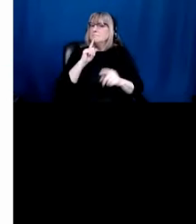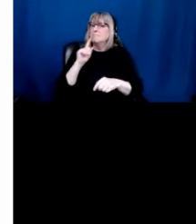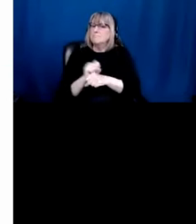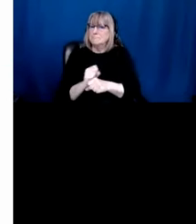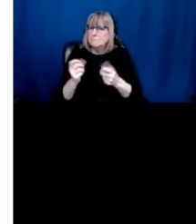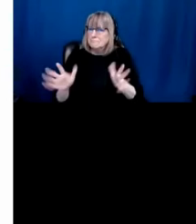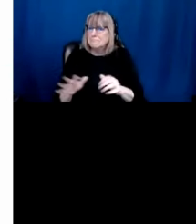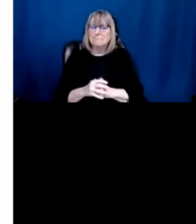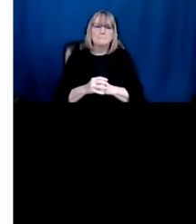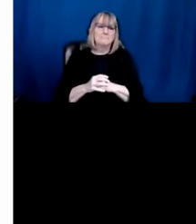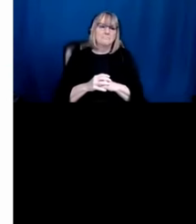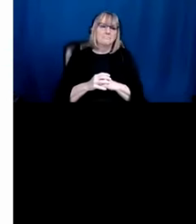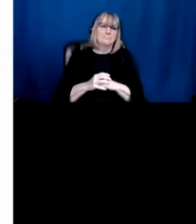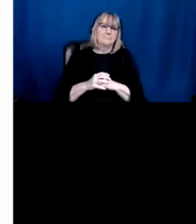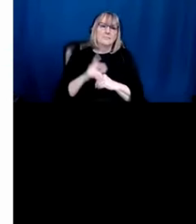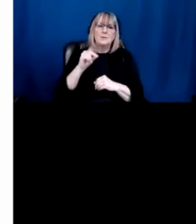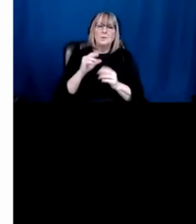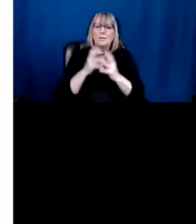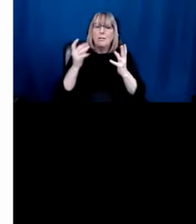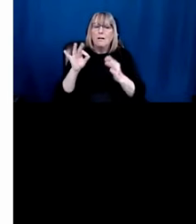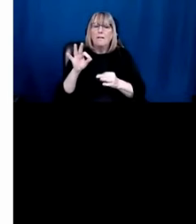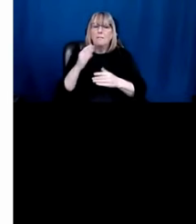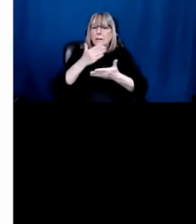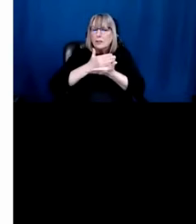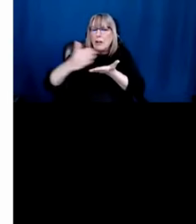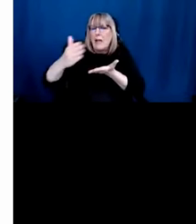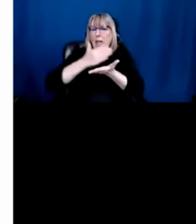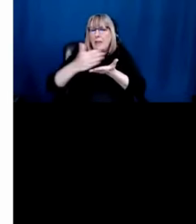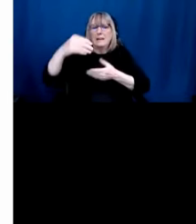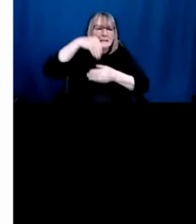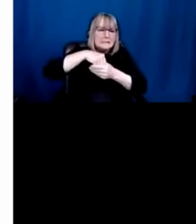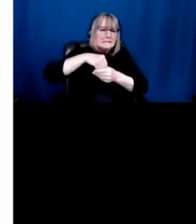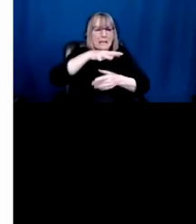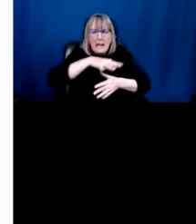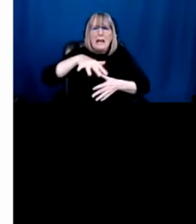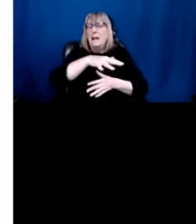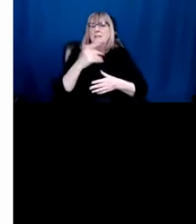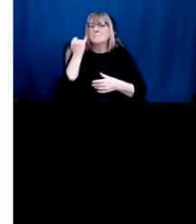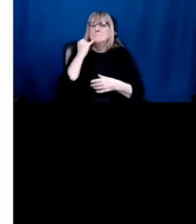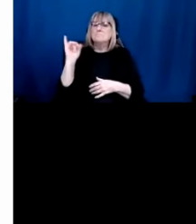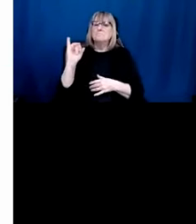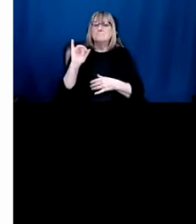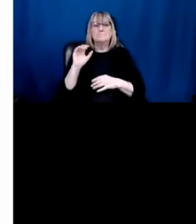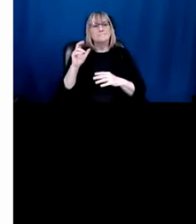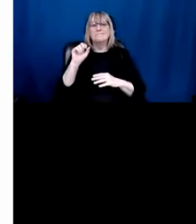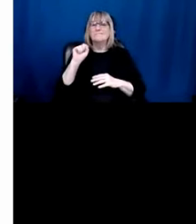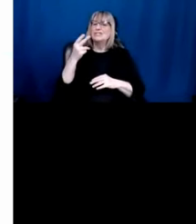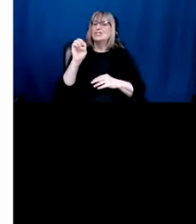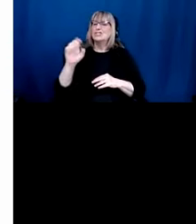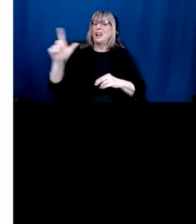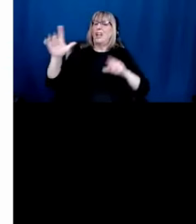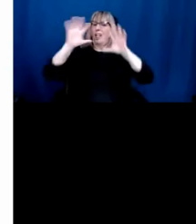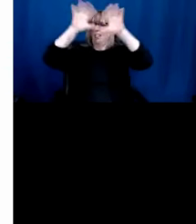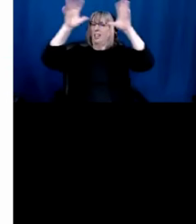And we were able to do a lot of compaction and Los grading. arreglos fueron más para la estructura del edificio. That is protected